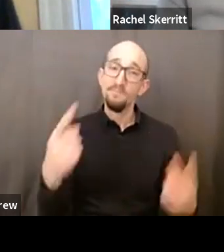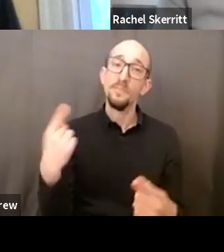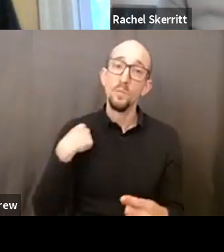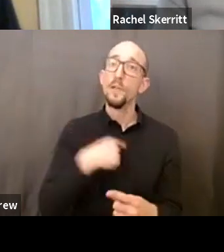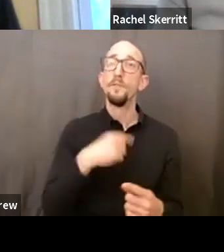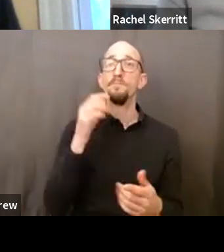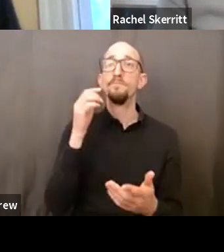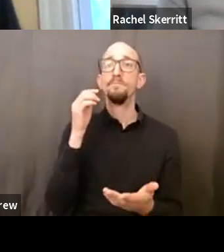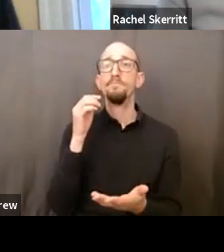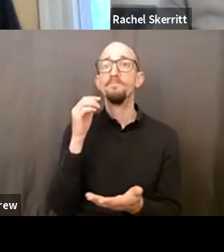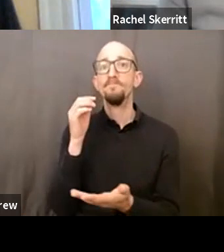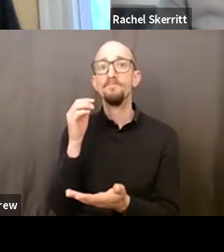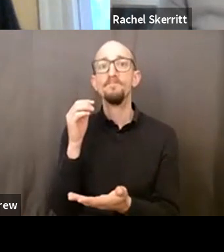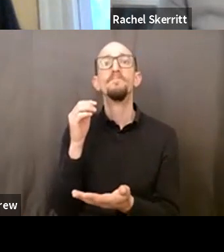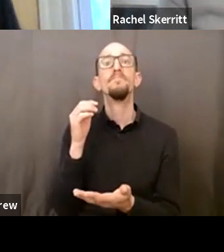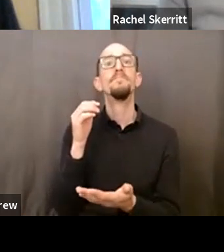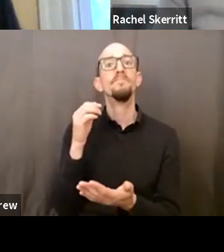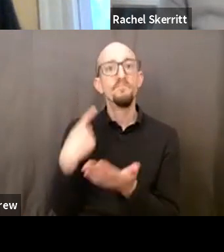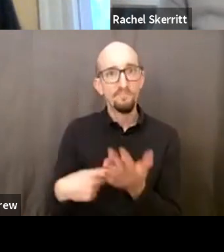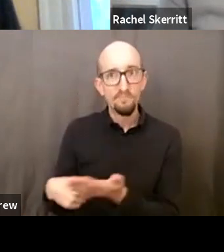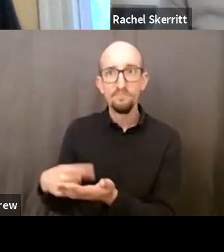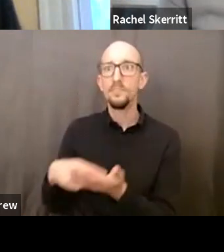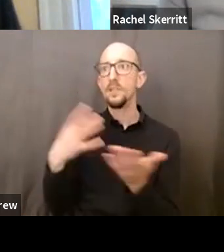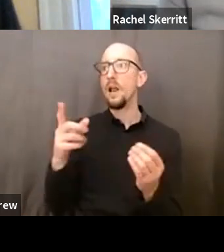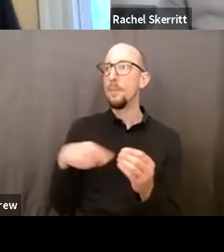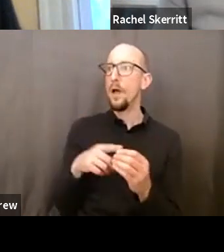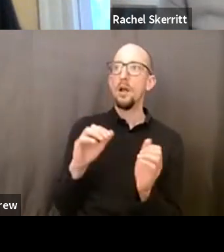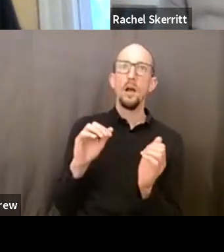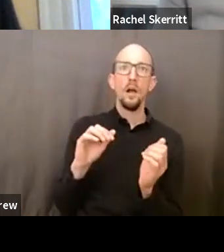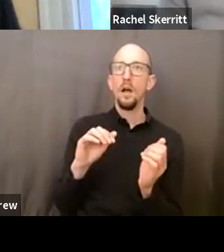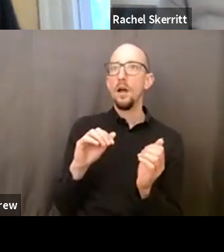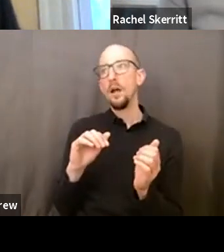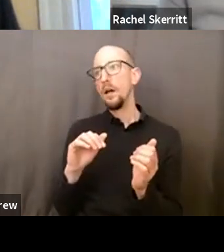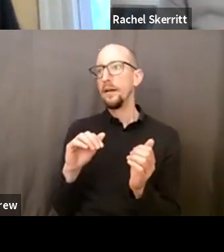how we select the students, how we invite them.